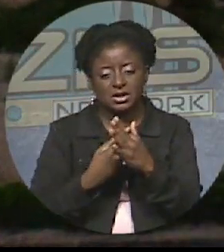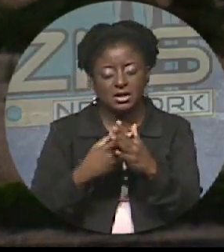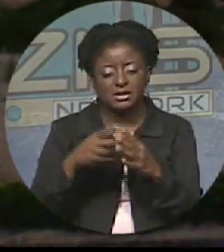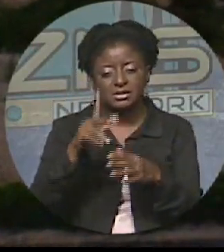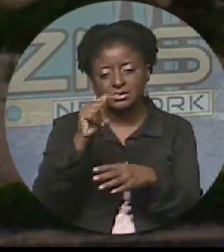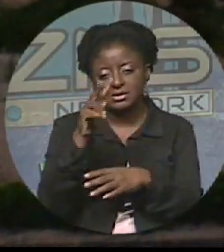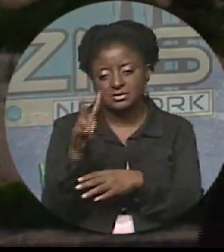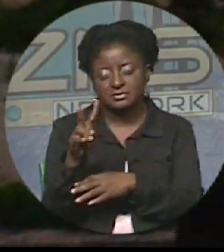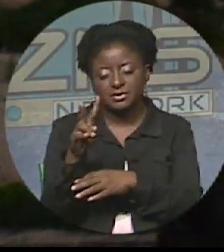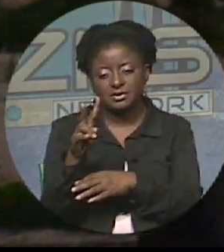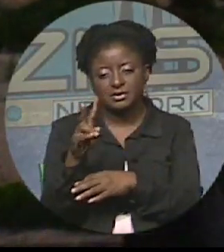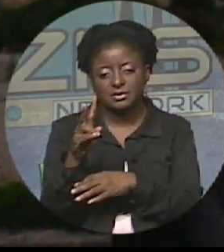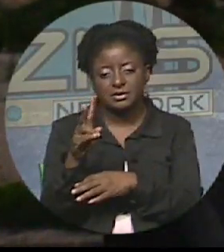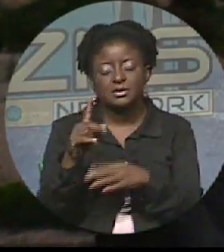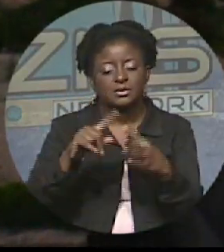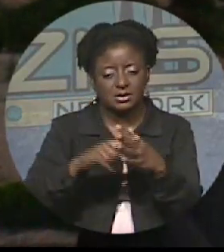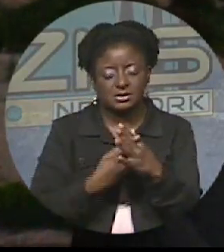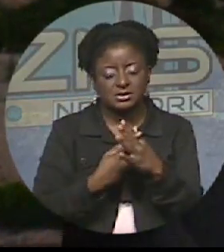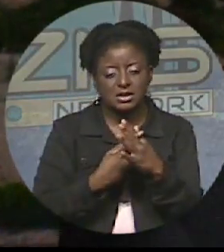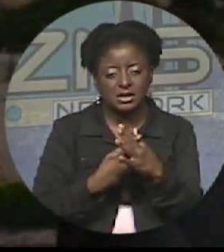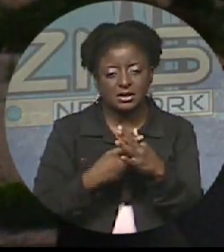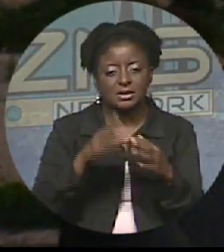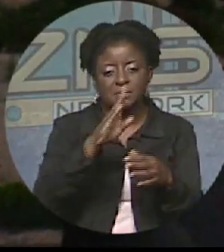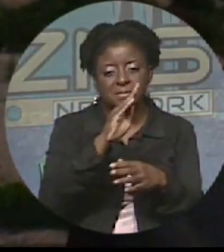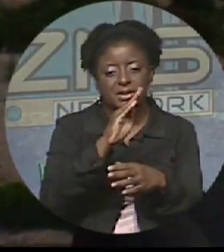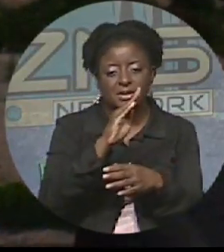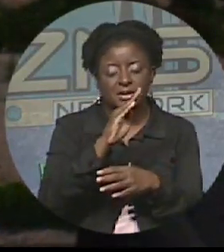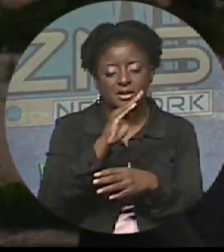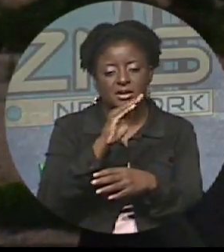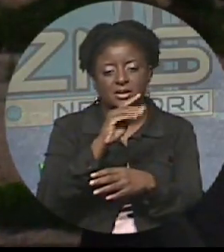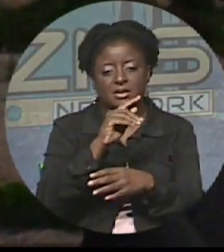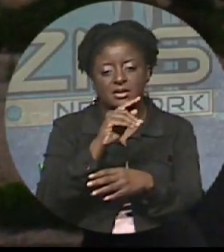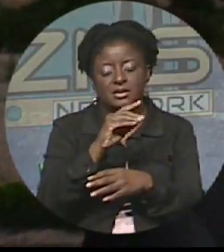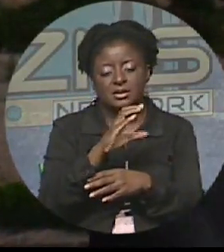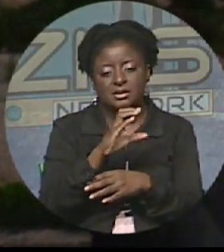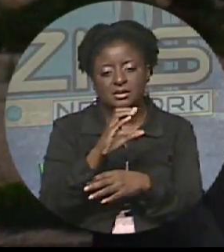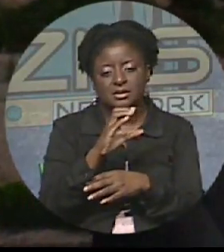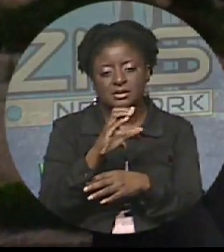launching our own IPTV network. Coming soon, stay tuned.